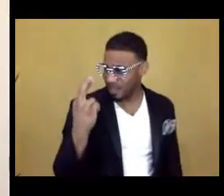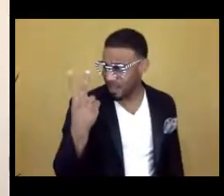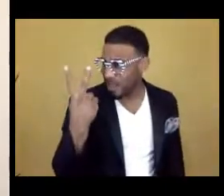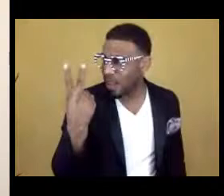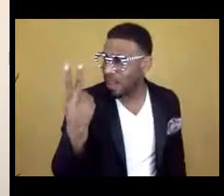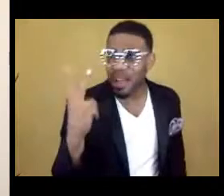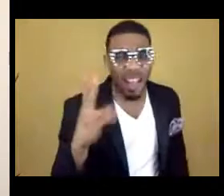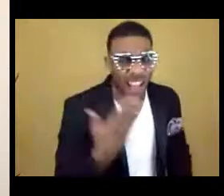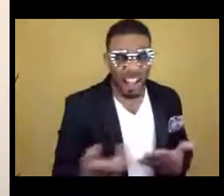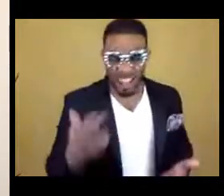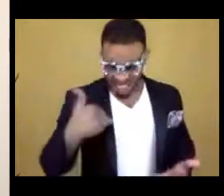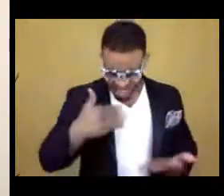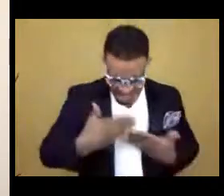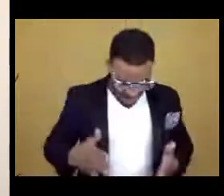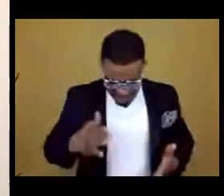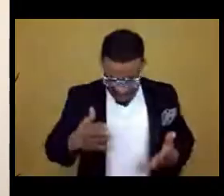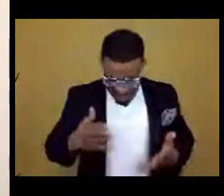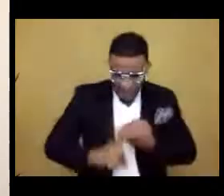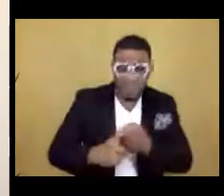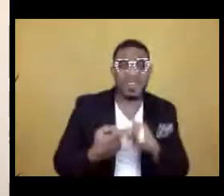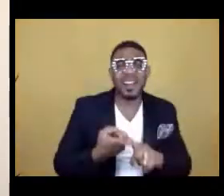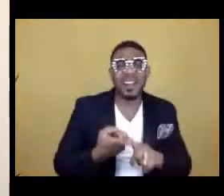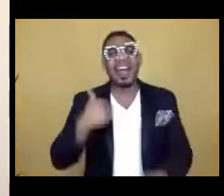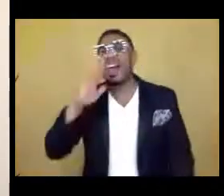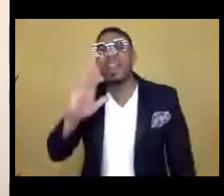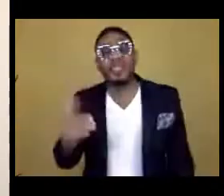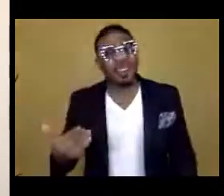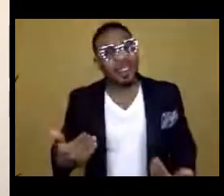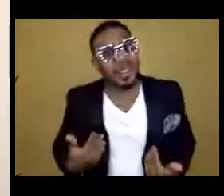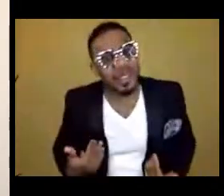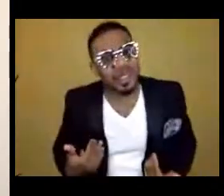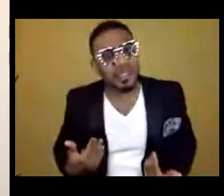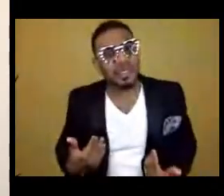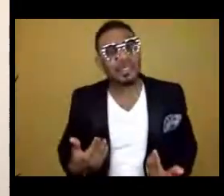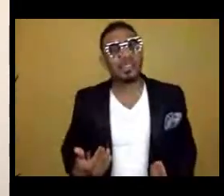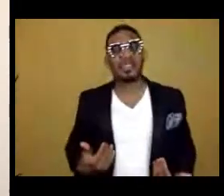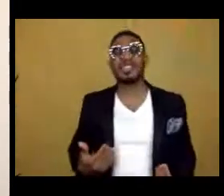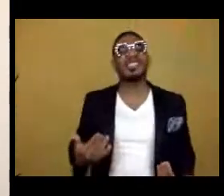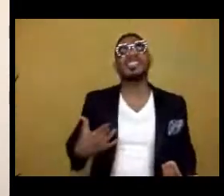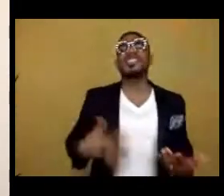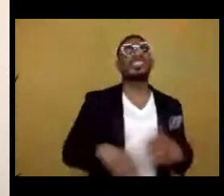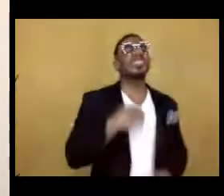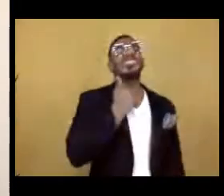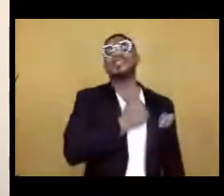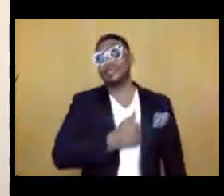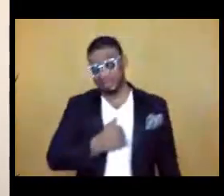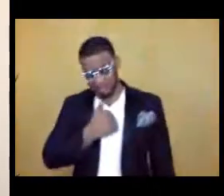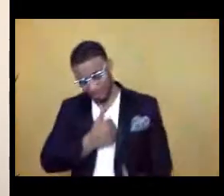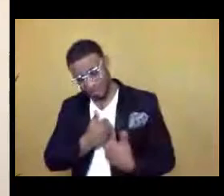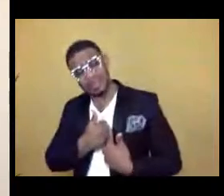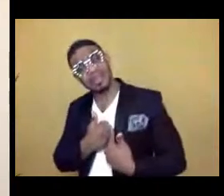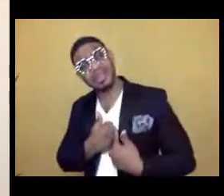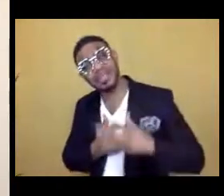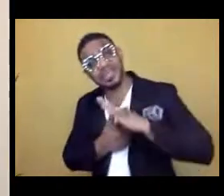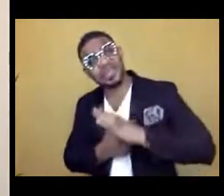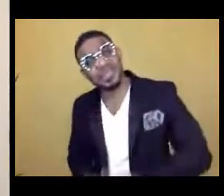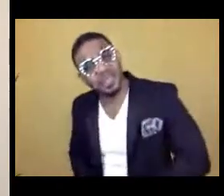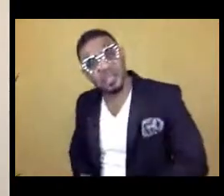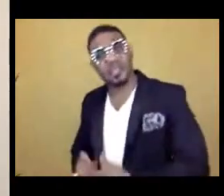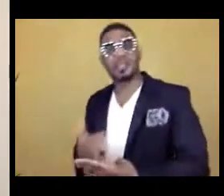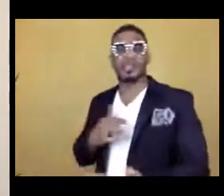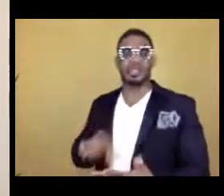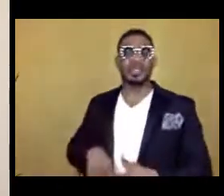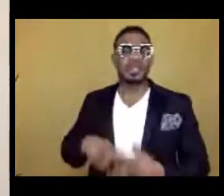the hell did I lose a friend I never had? I'd apologize if I thought